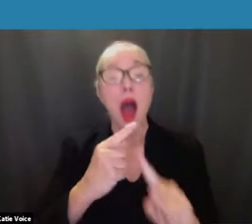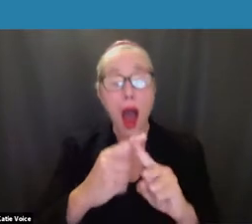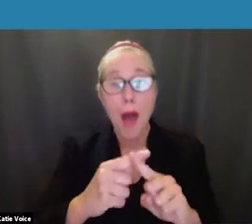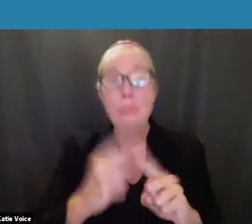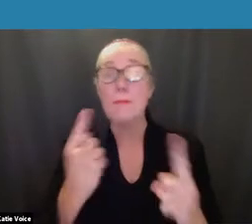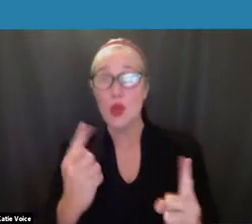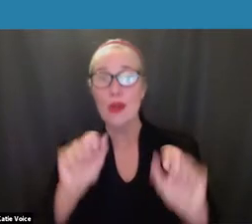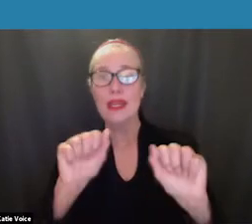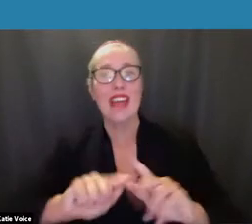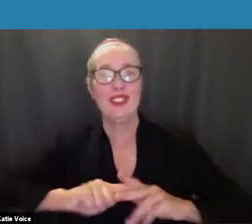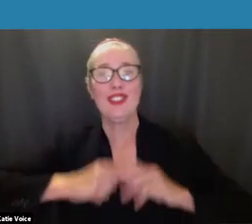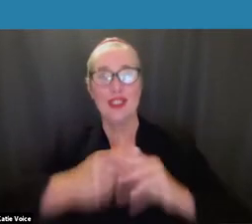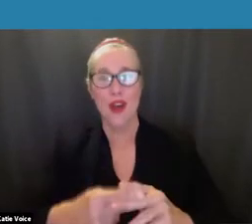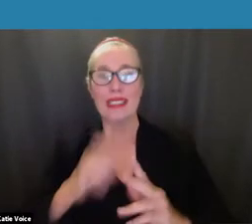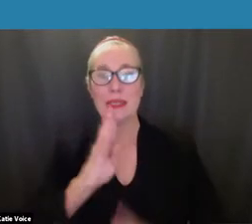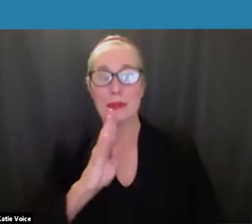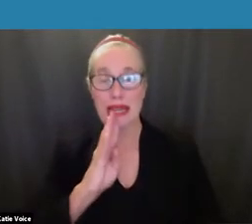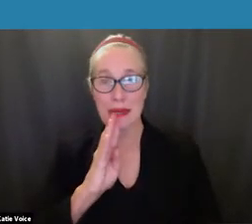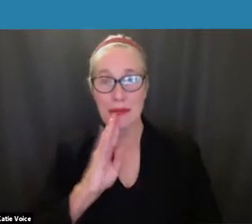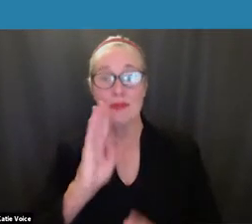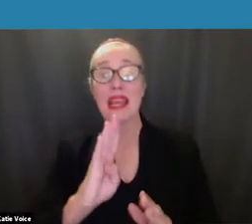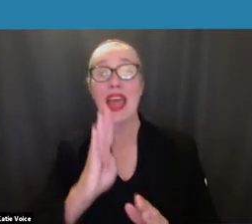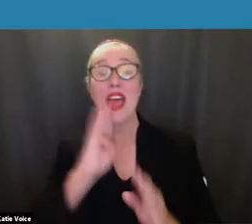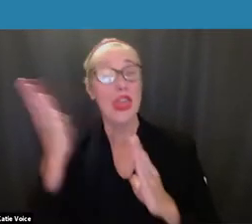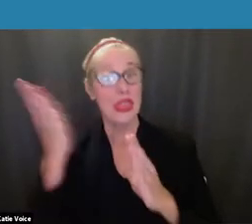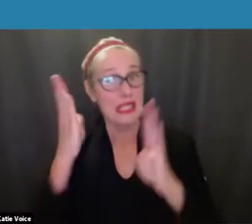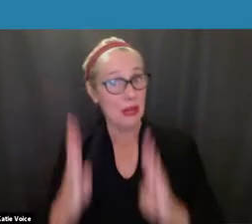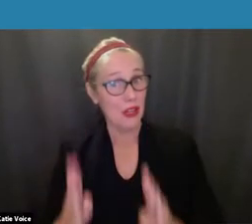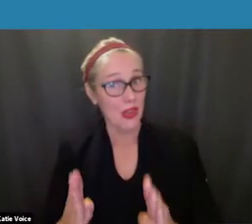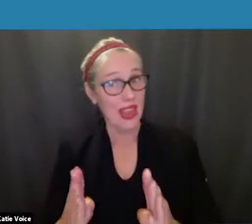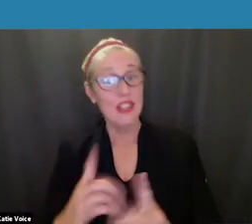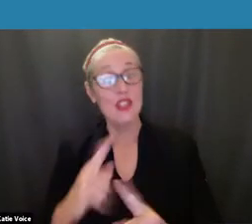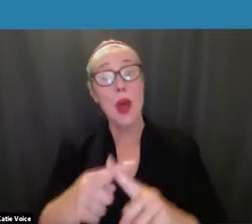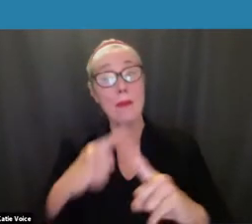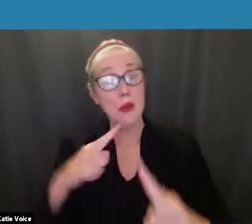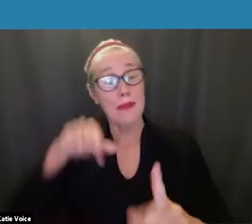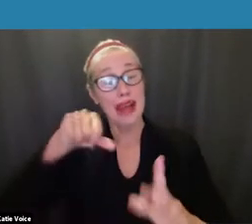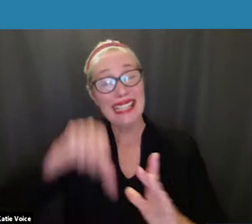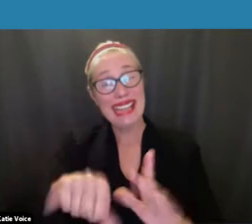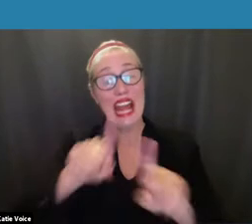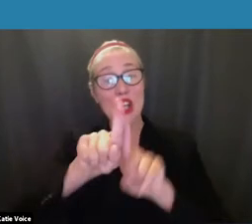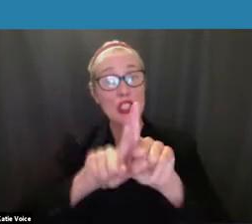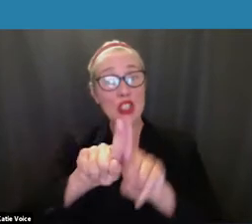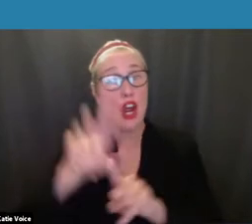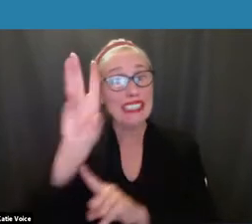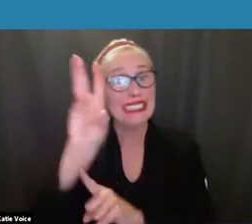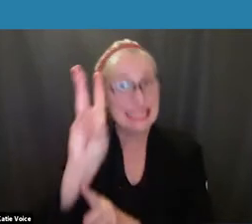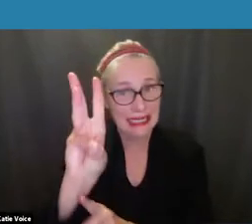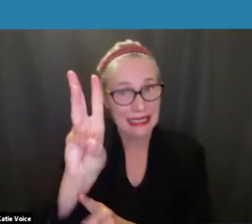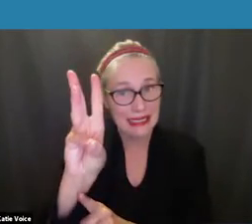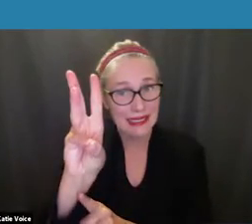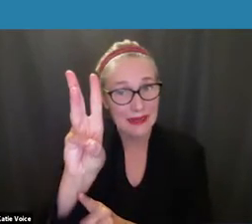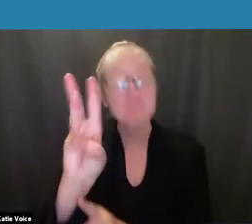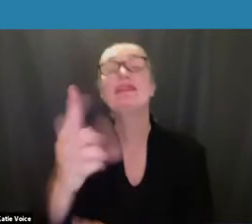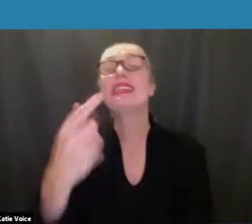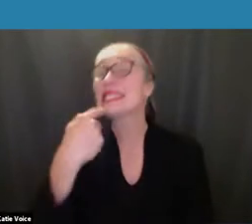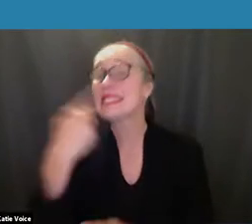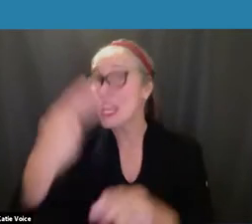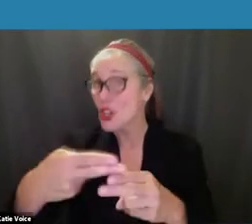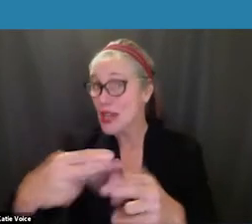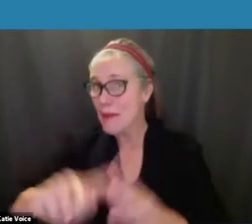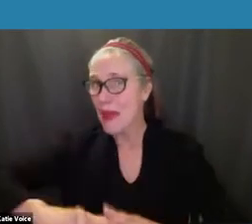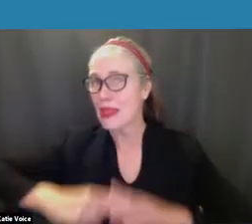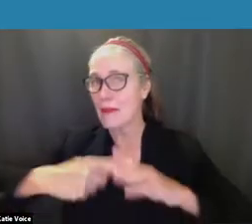begin speaking the speaker will then need to unmute themselves by dialing star 6 and state your name at the